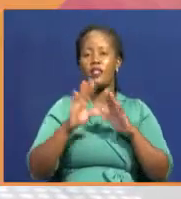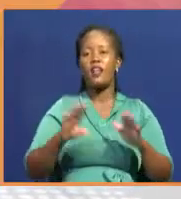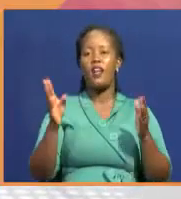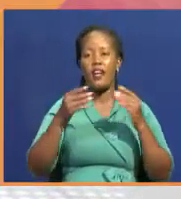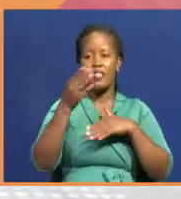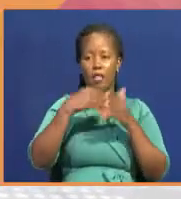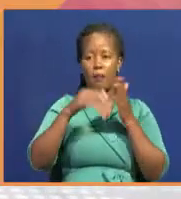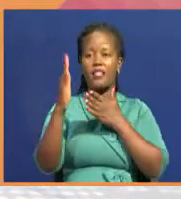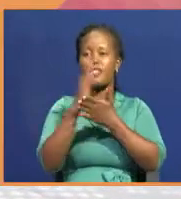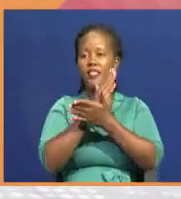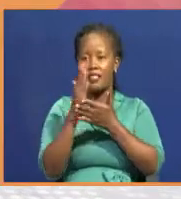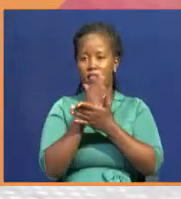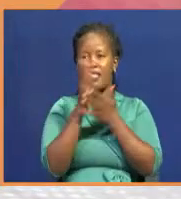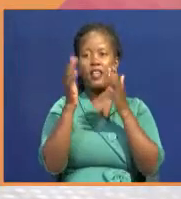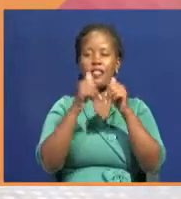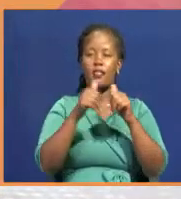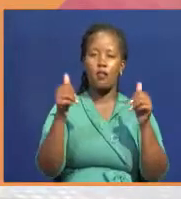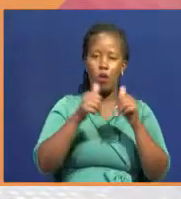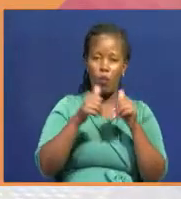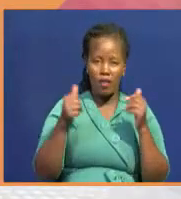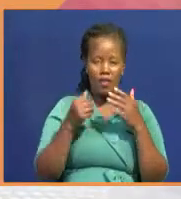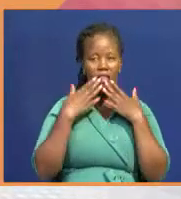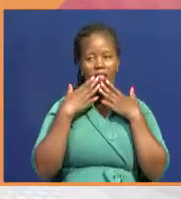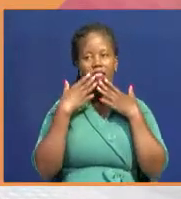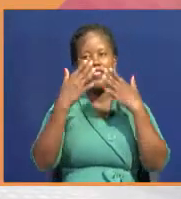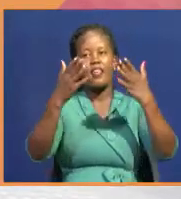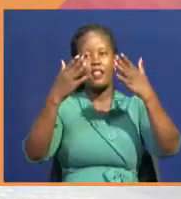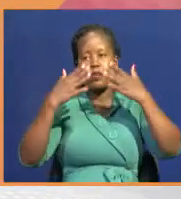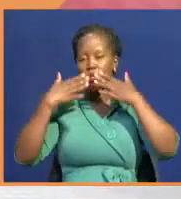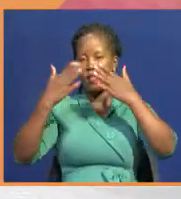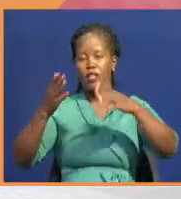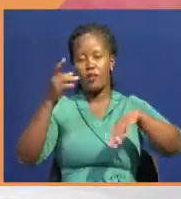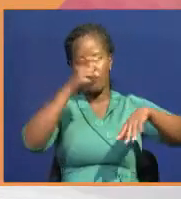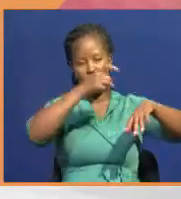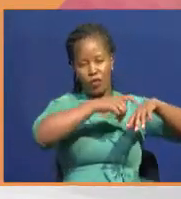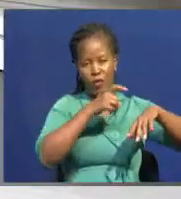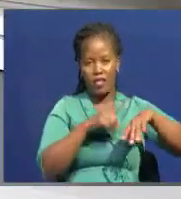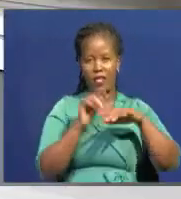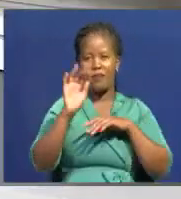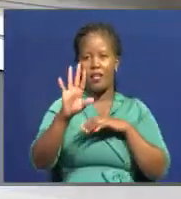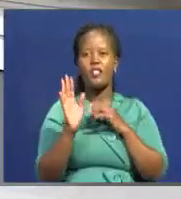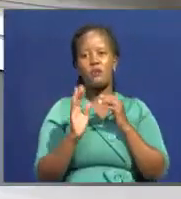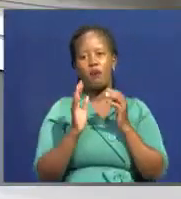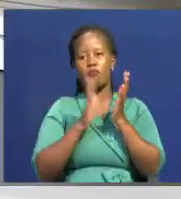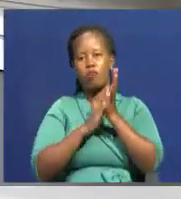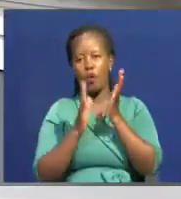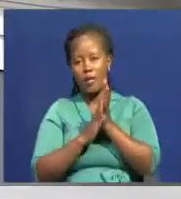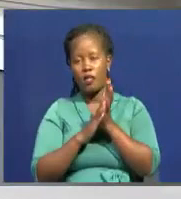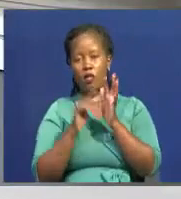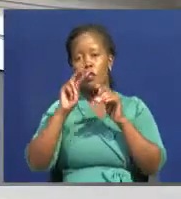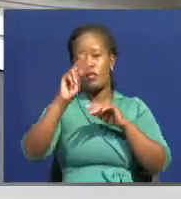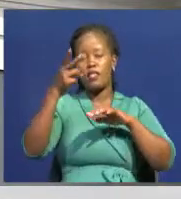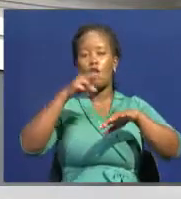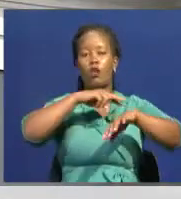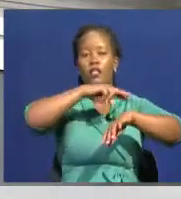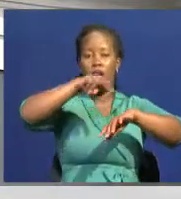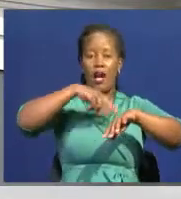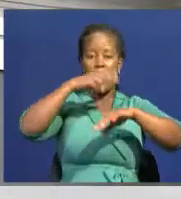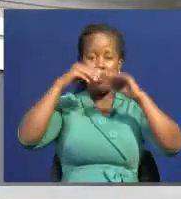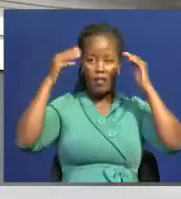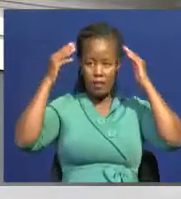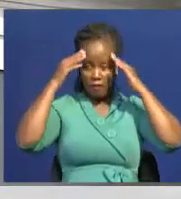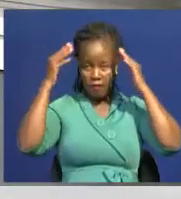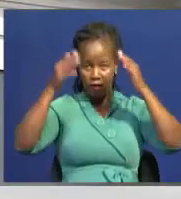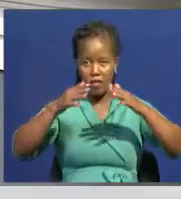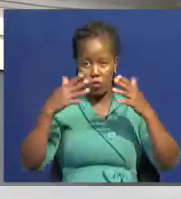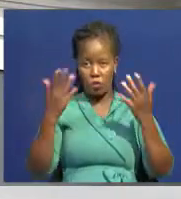estate sector is also taken care of. Indeed, gentlemen, thank you so much for your time and for your insight. And on this, on the second hour, we are going to be looking